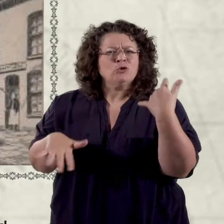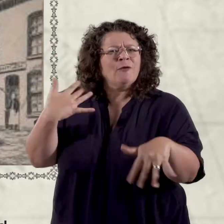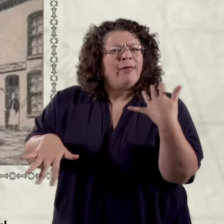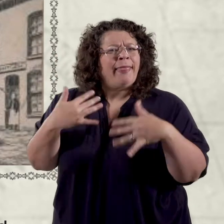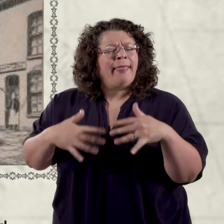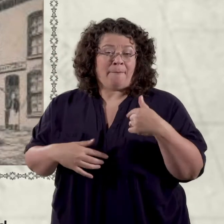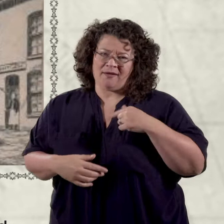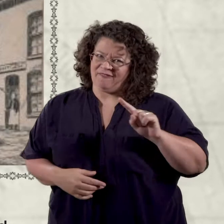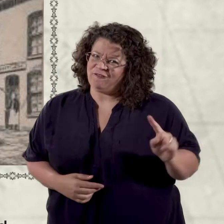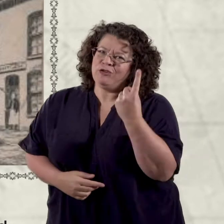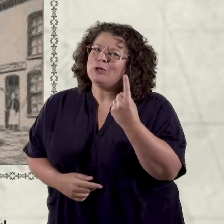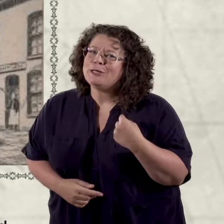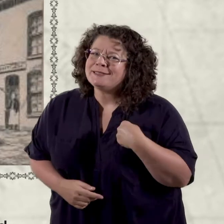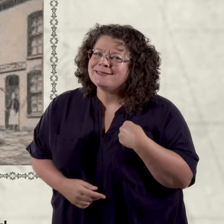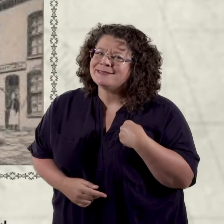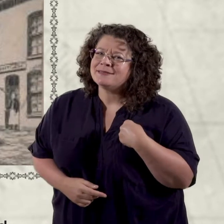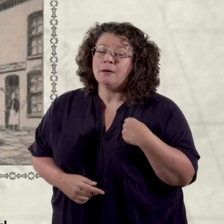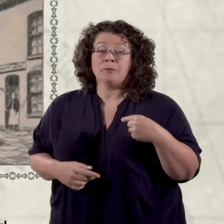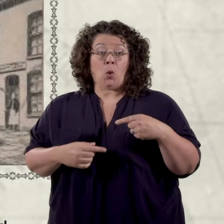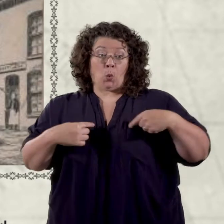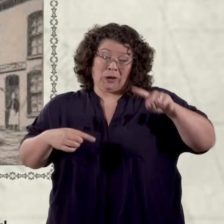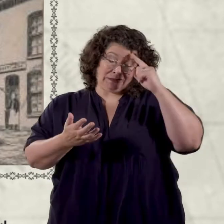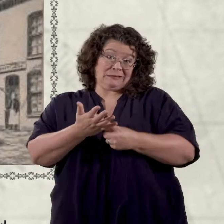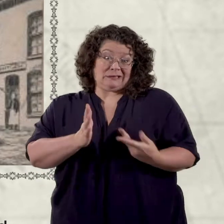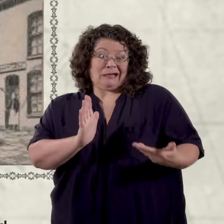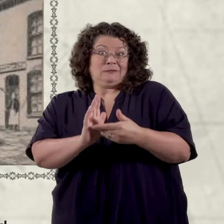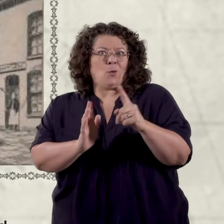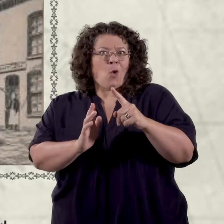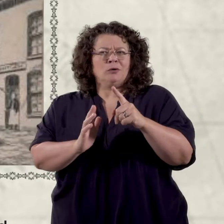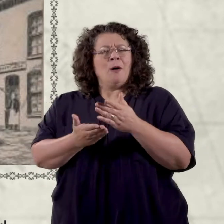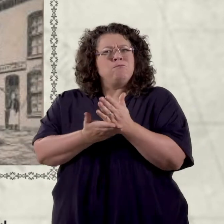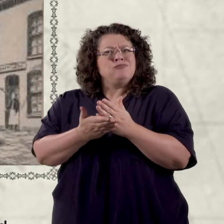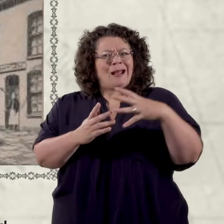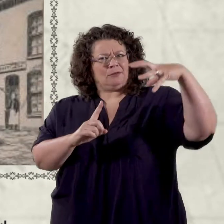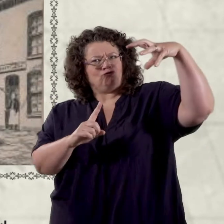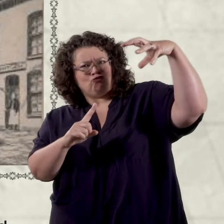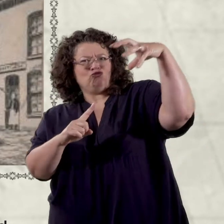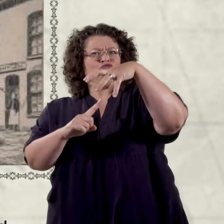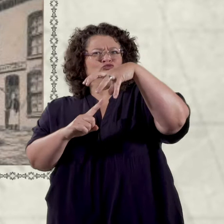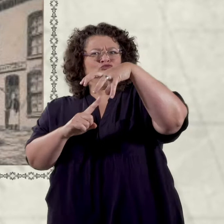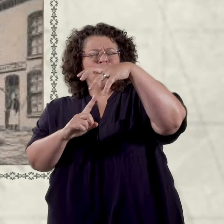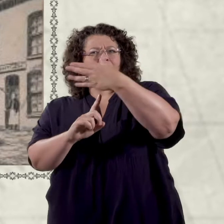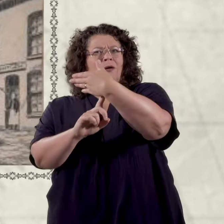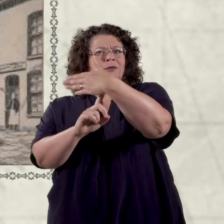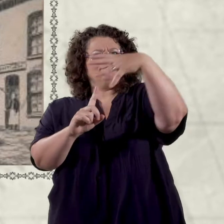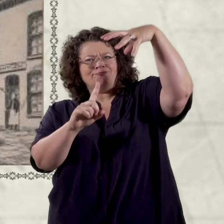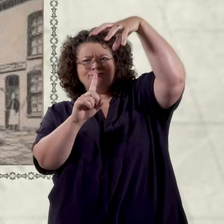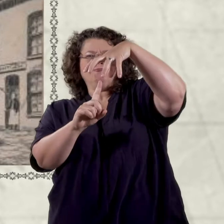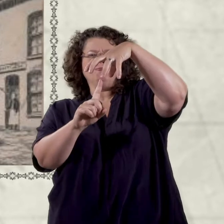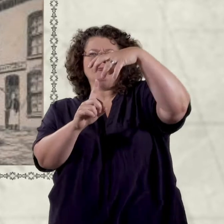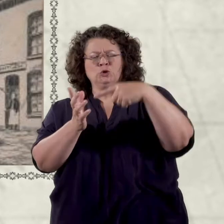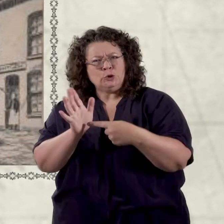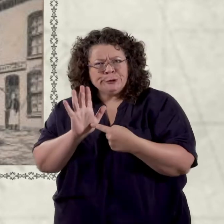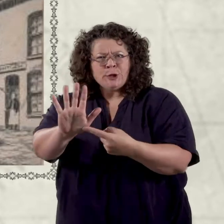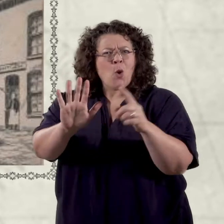also decided to put a loaf on top of the flag post, just to show what we wanted: food in our bellies for